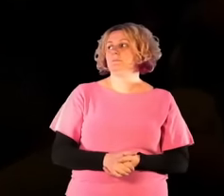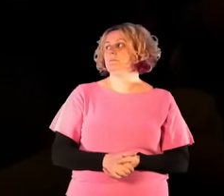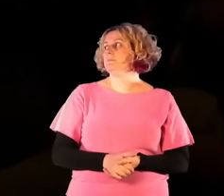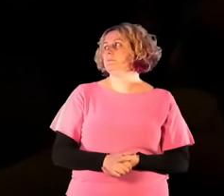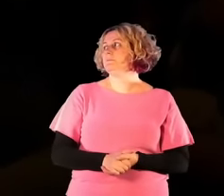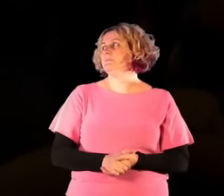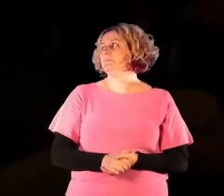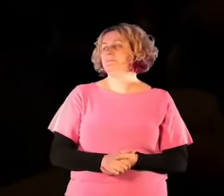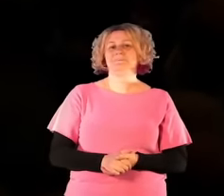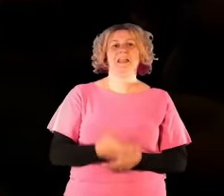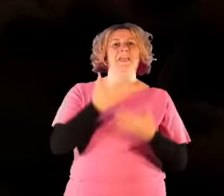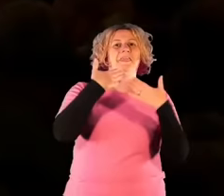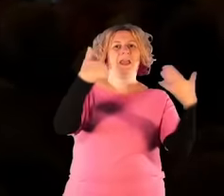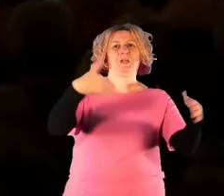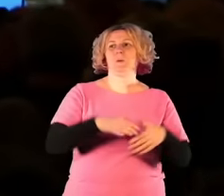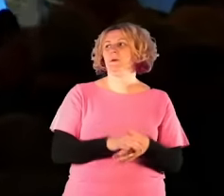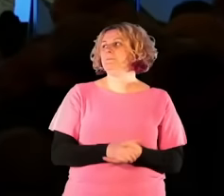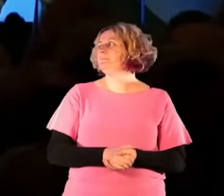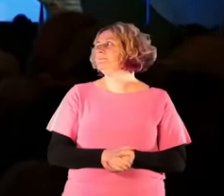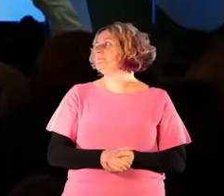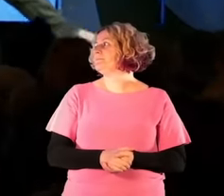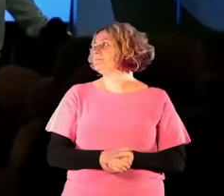Well done, you can sit down.